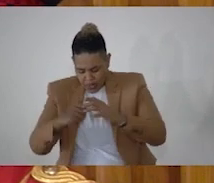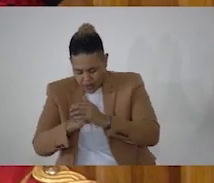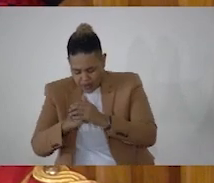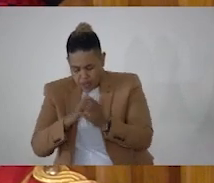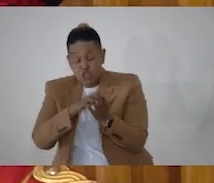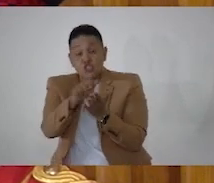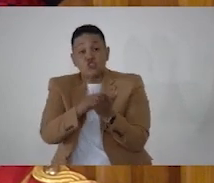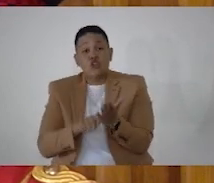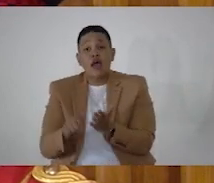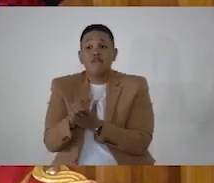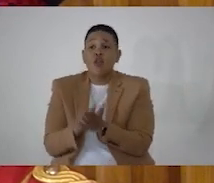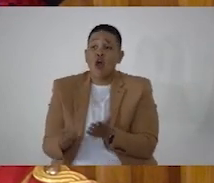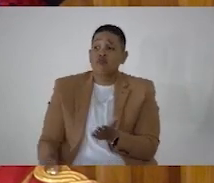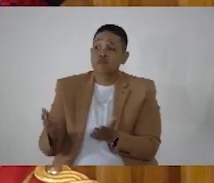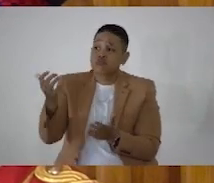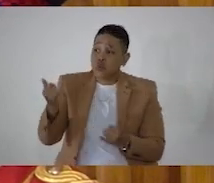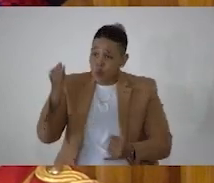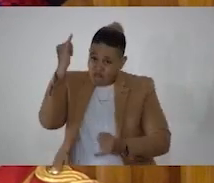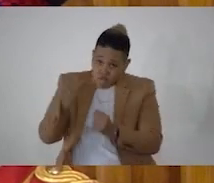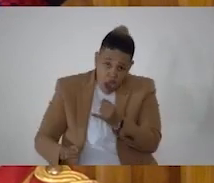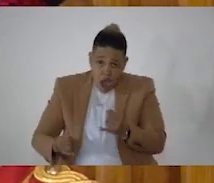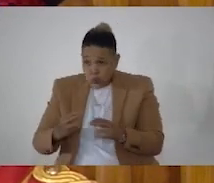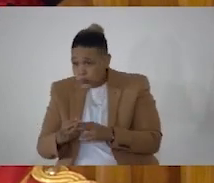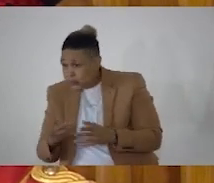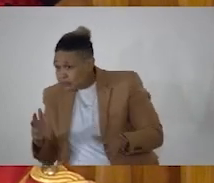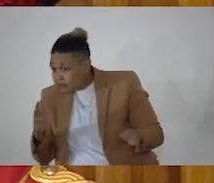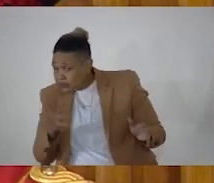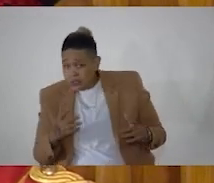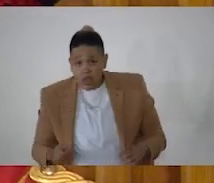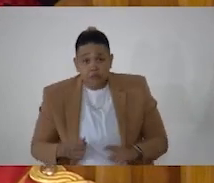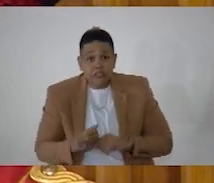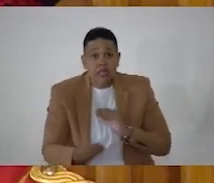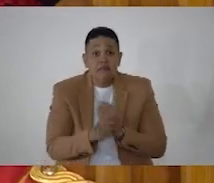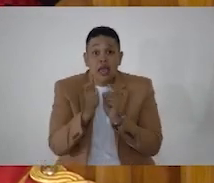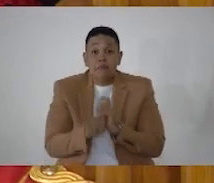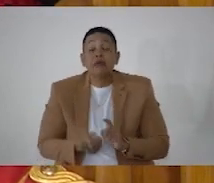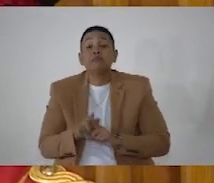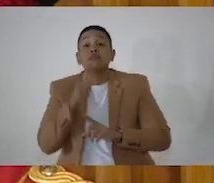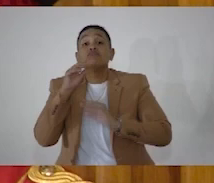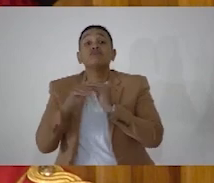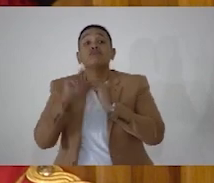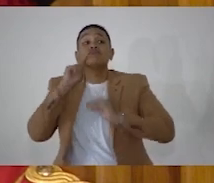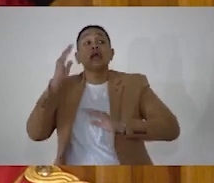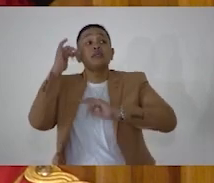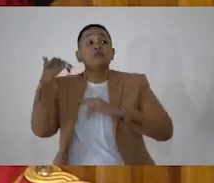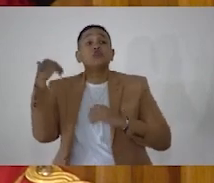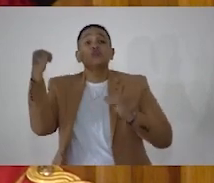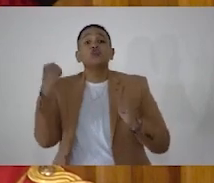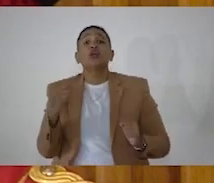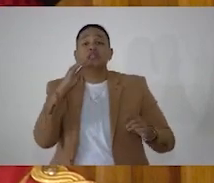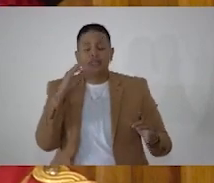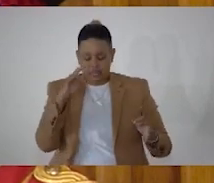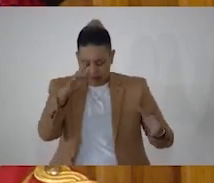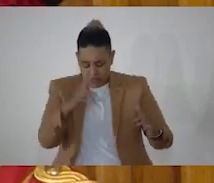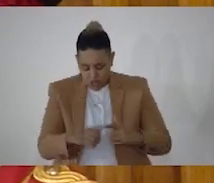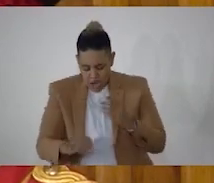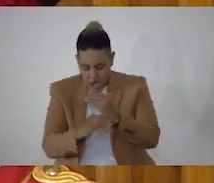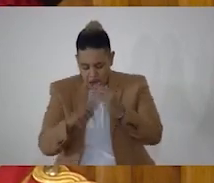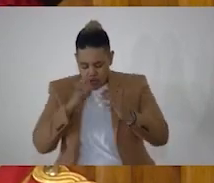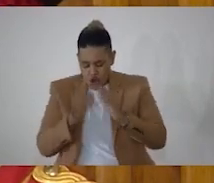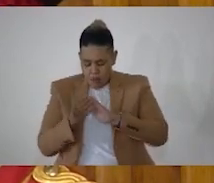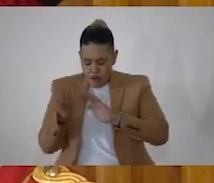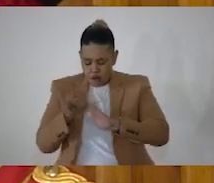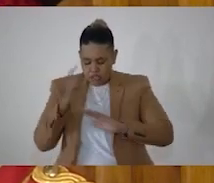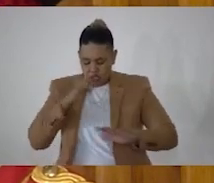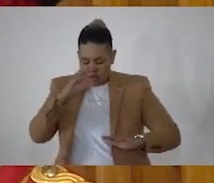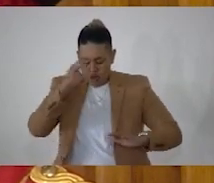The draft bill is being finalized. The amendments are expected to strengthen the efficiency and